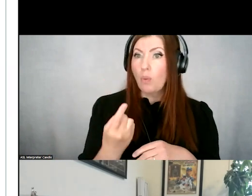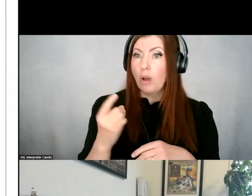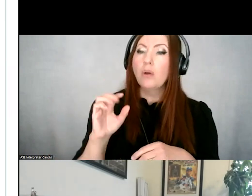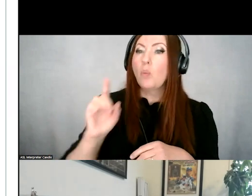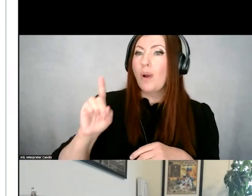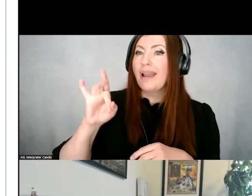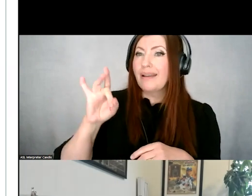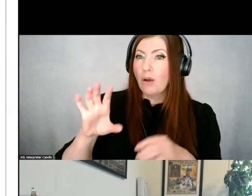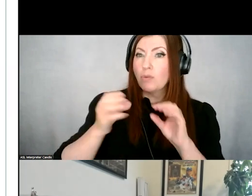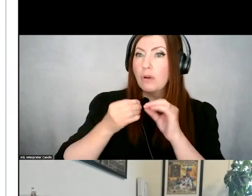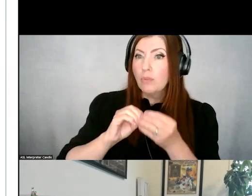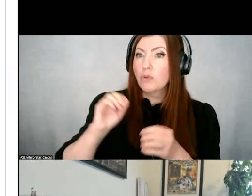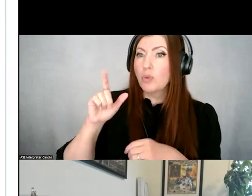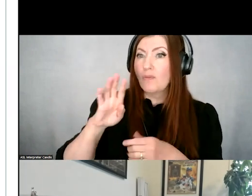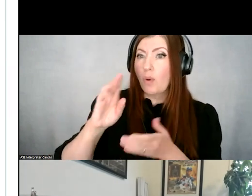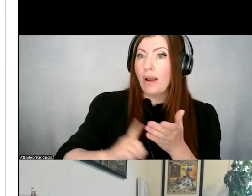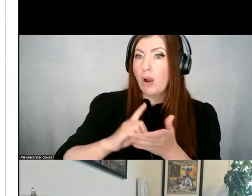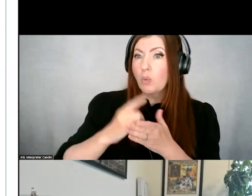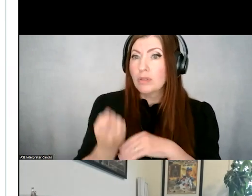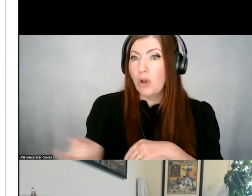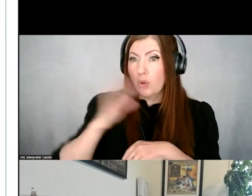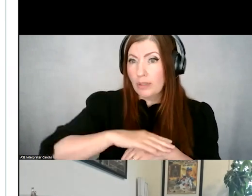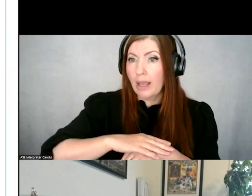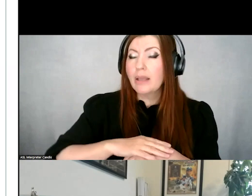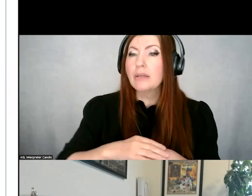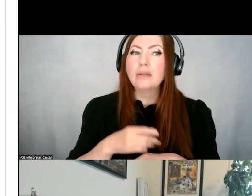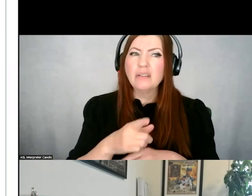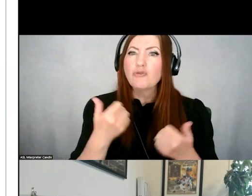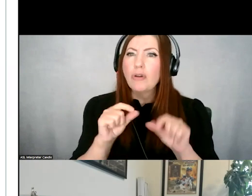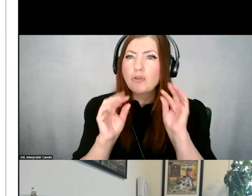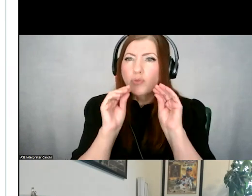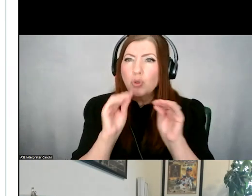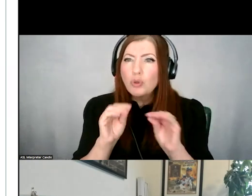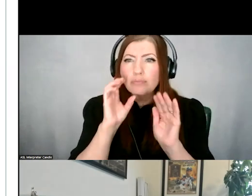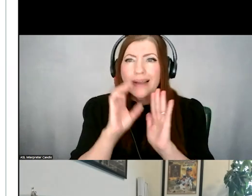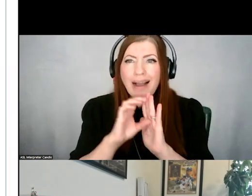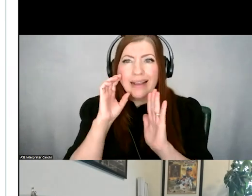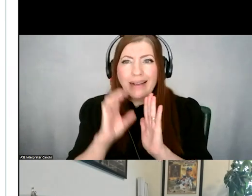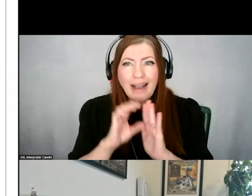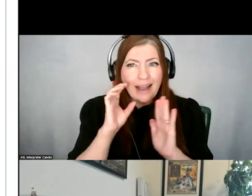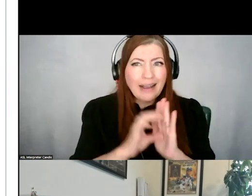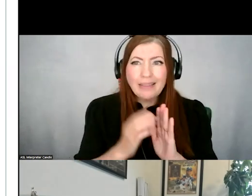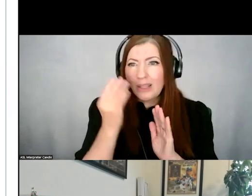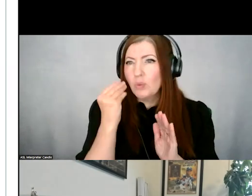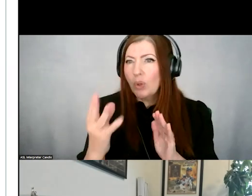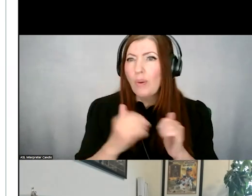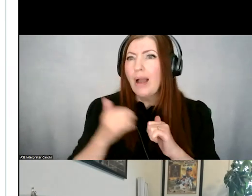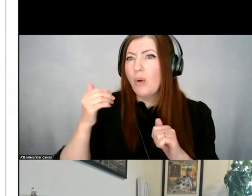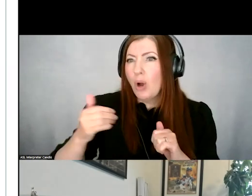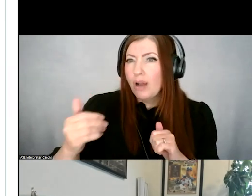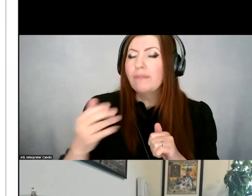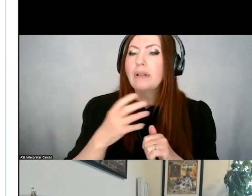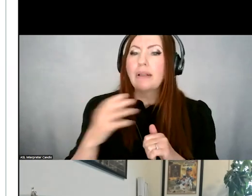1-800 number is 24 hours a day. So we tried to have little icons that let you know how often and